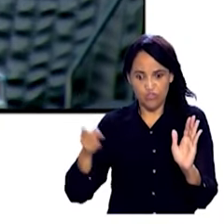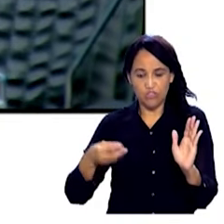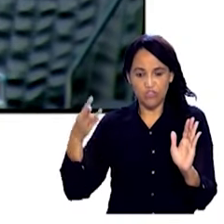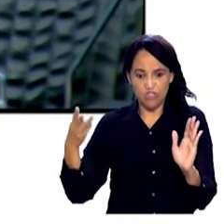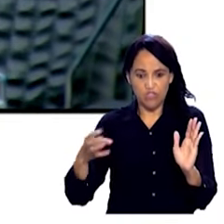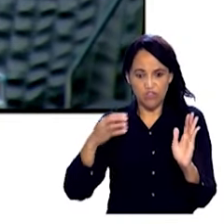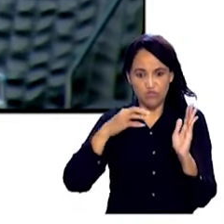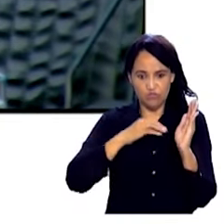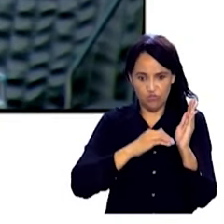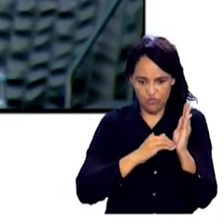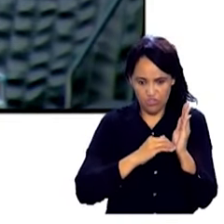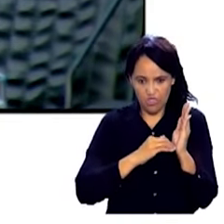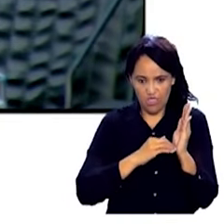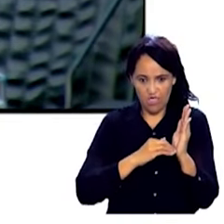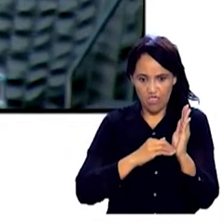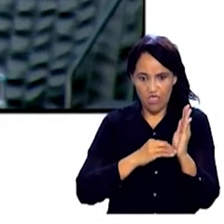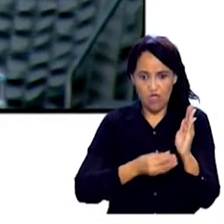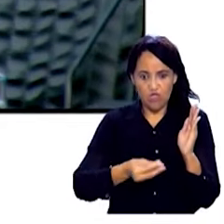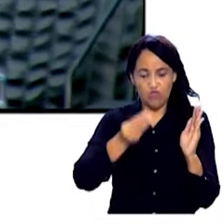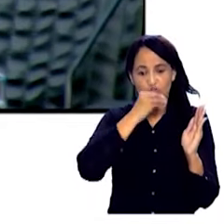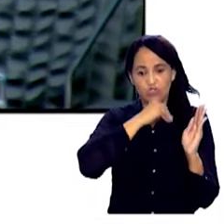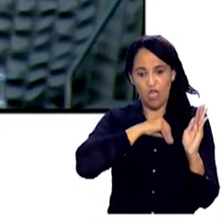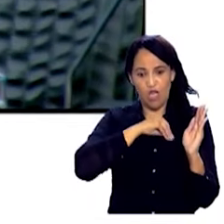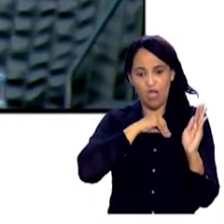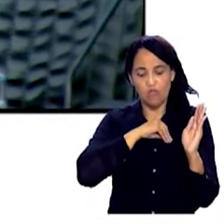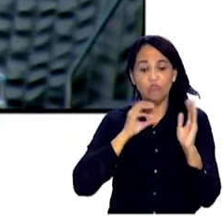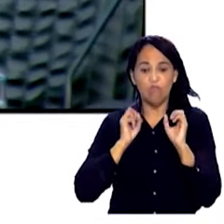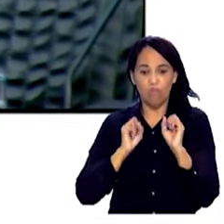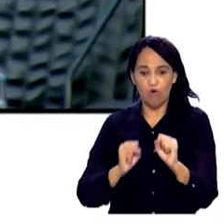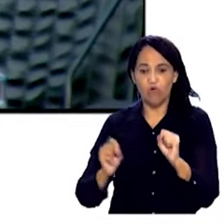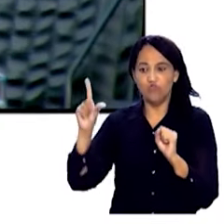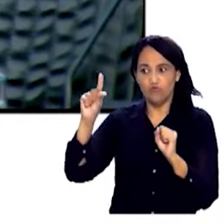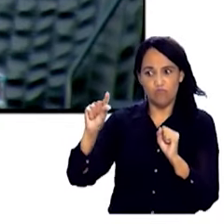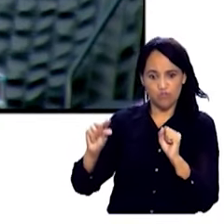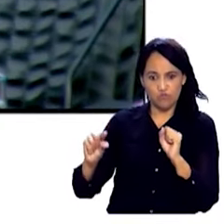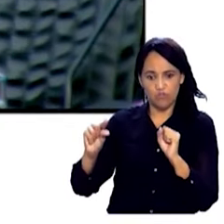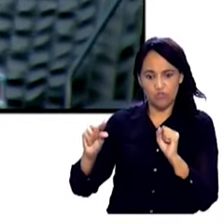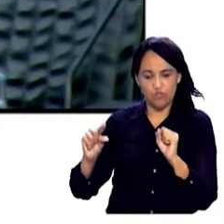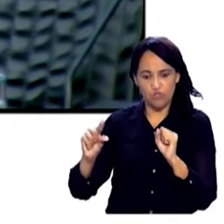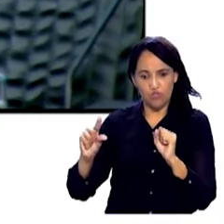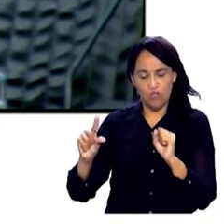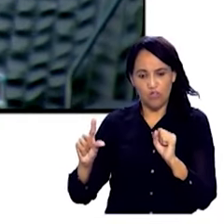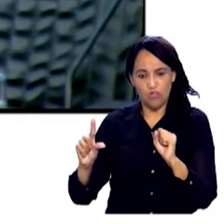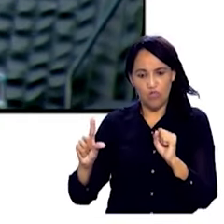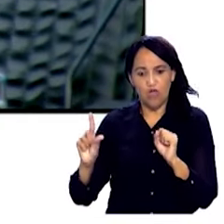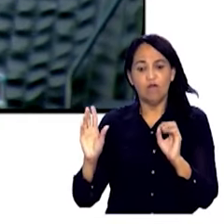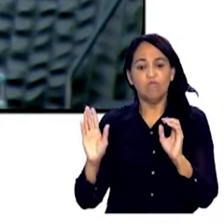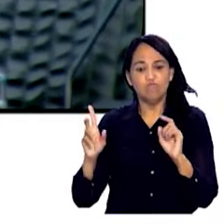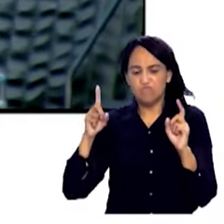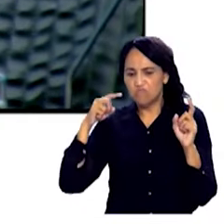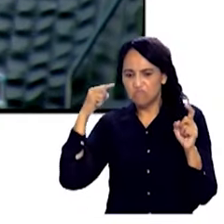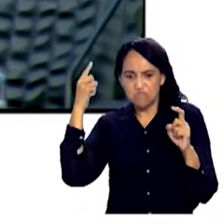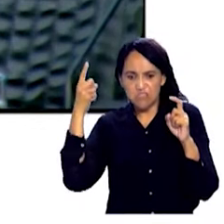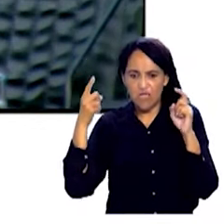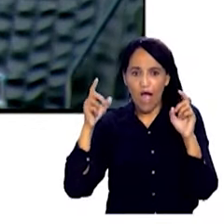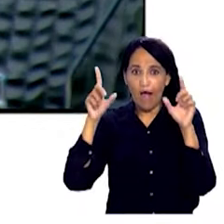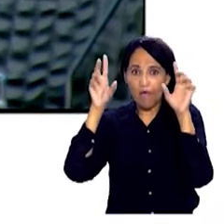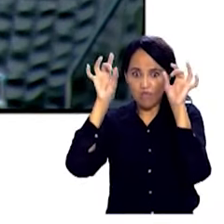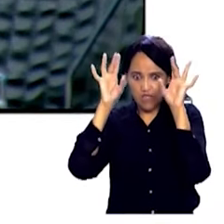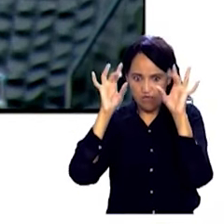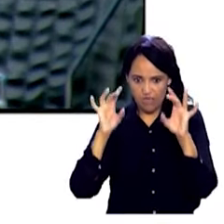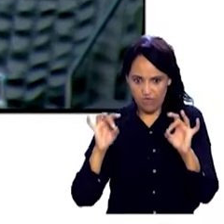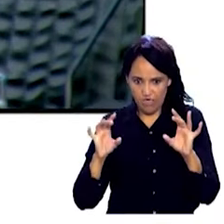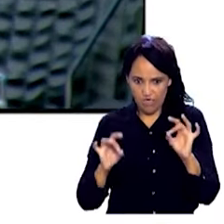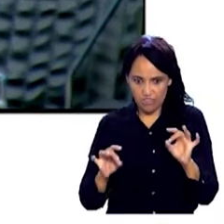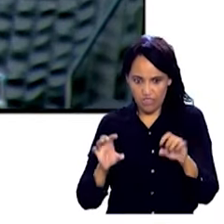diminished no qualifications are specified in the constitution or in Federal Law One need